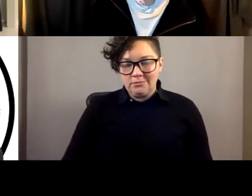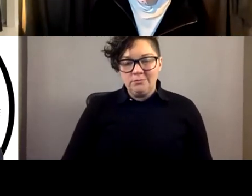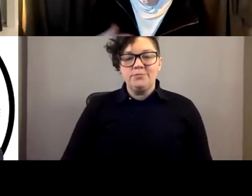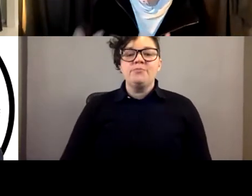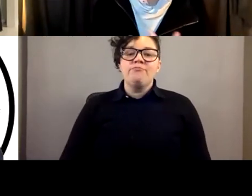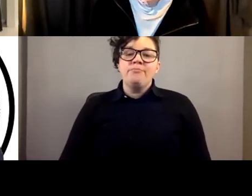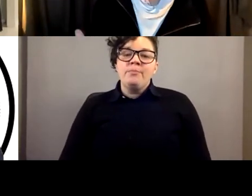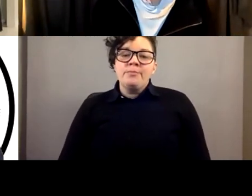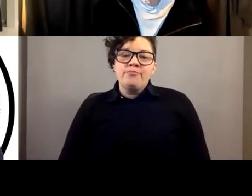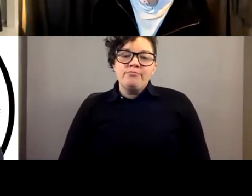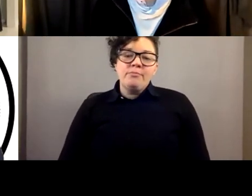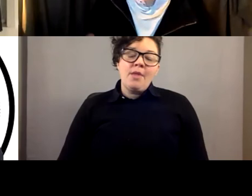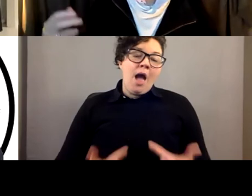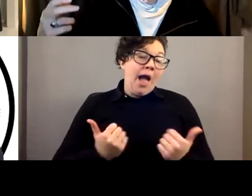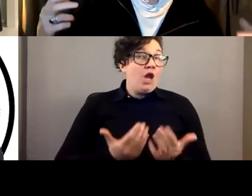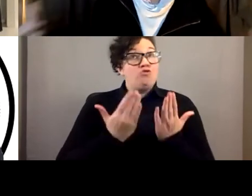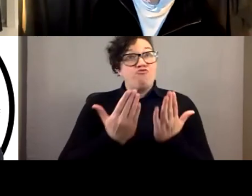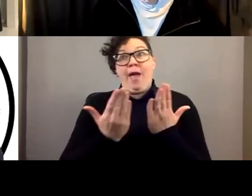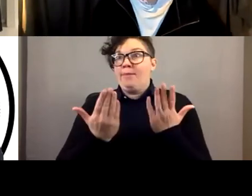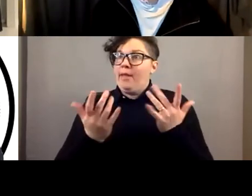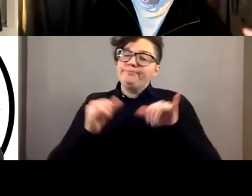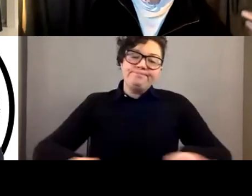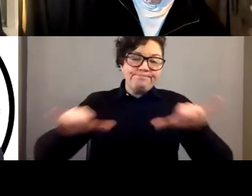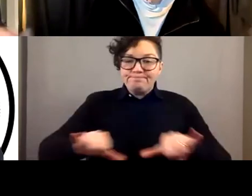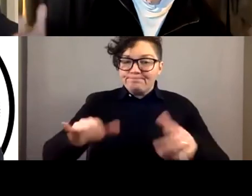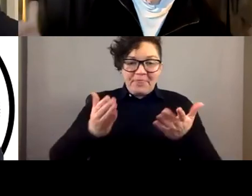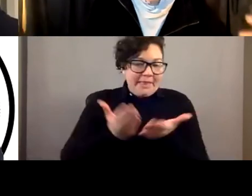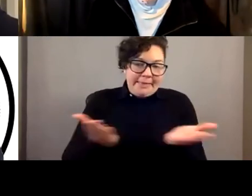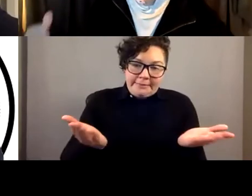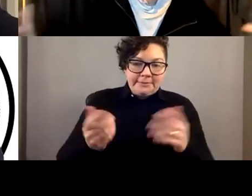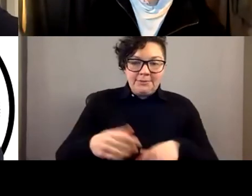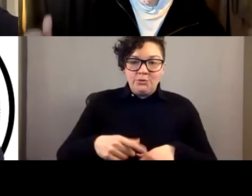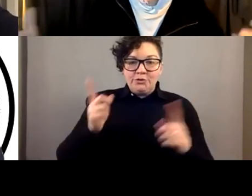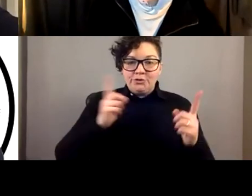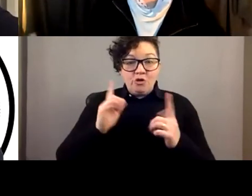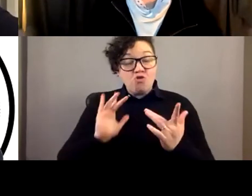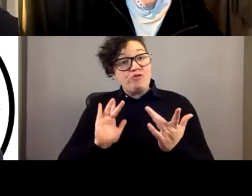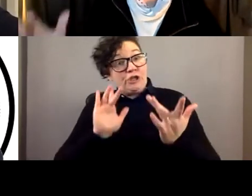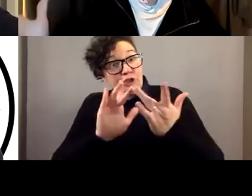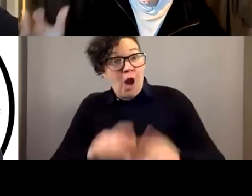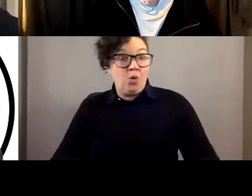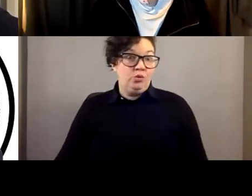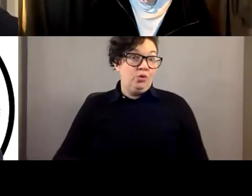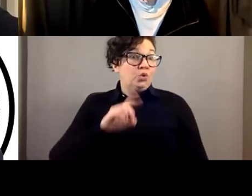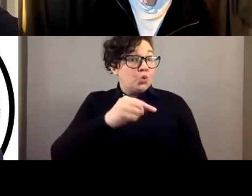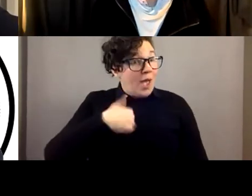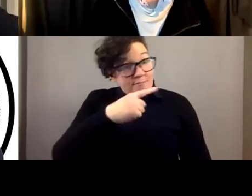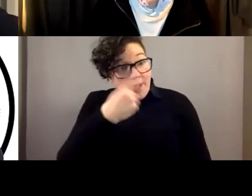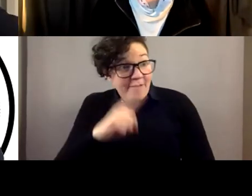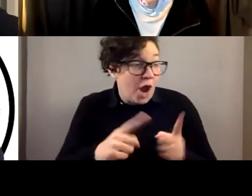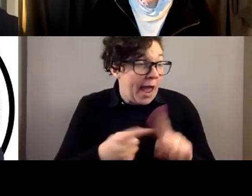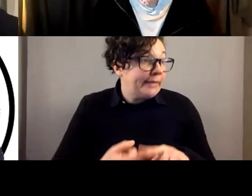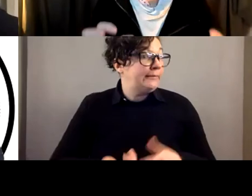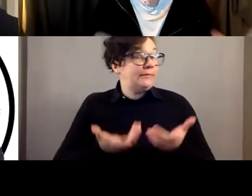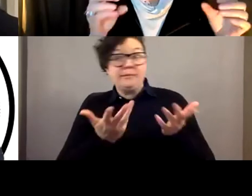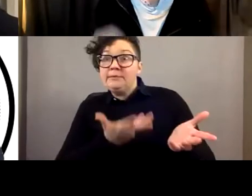the usual things about, you know, reach out, you know, do you have black friends or not, that sort of thing. But I actually